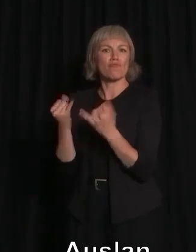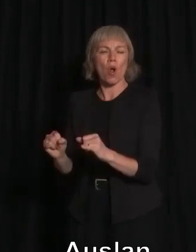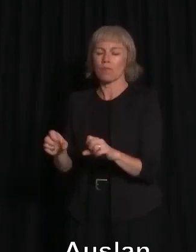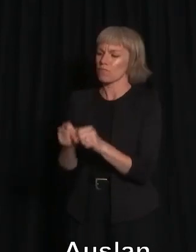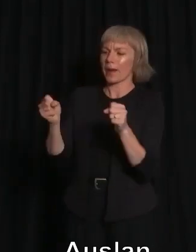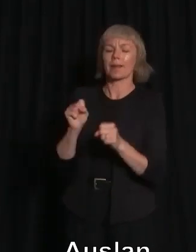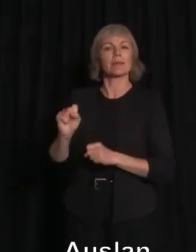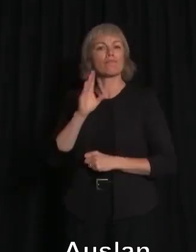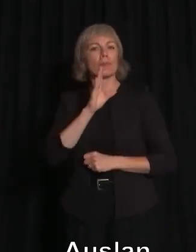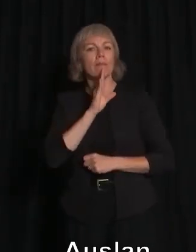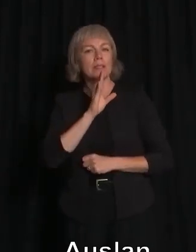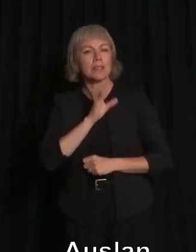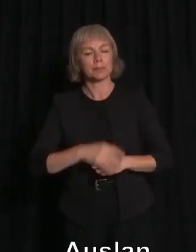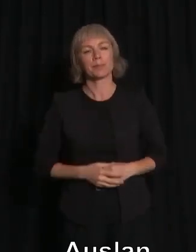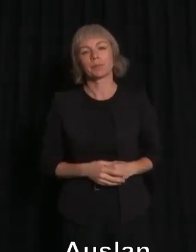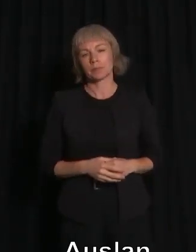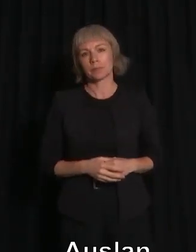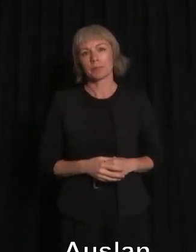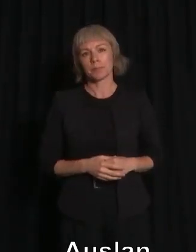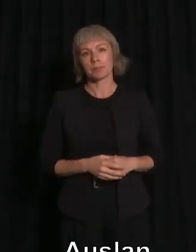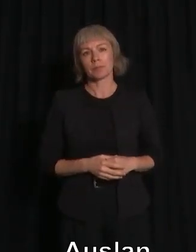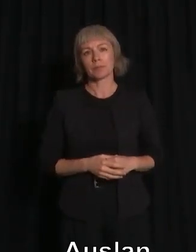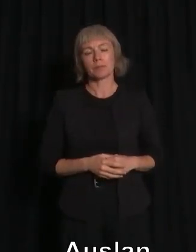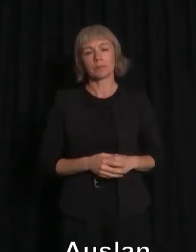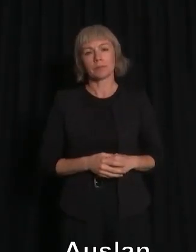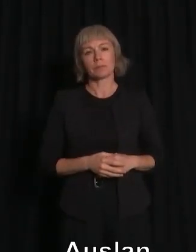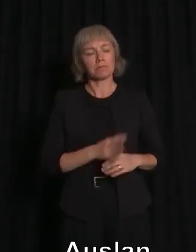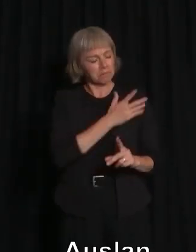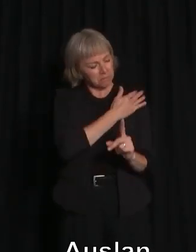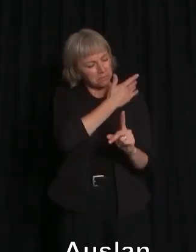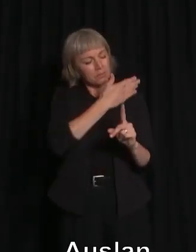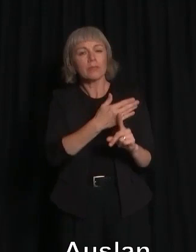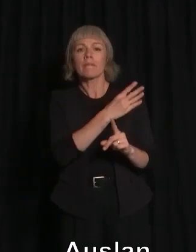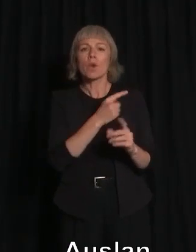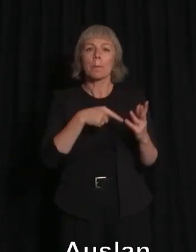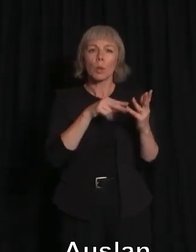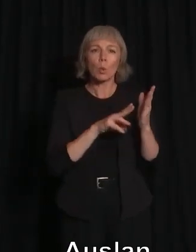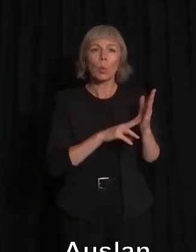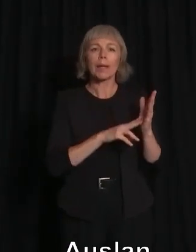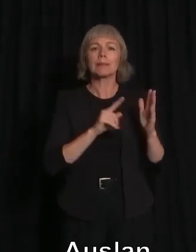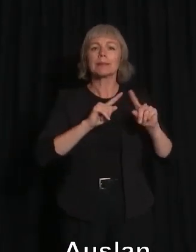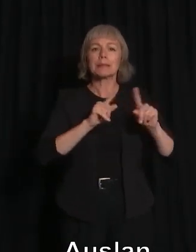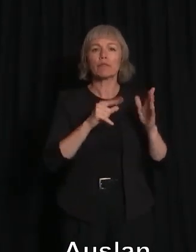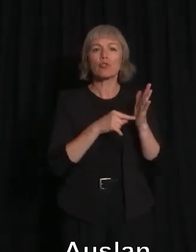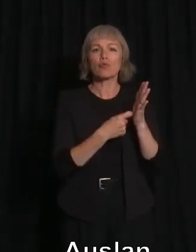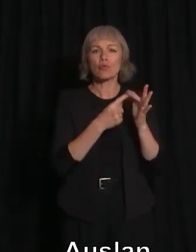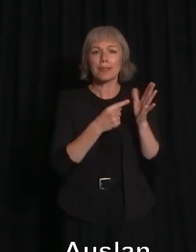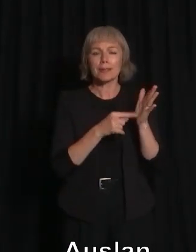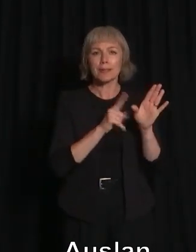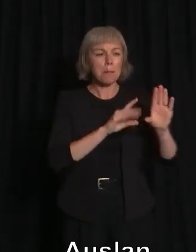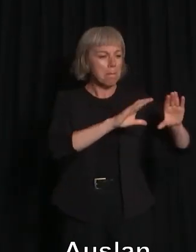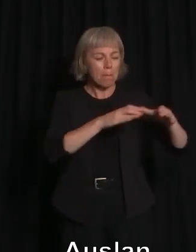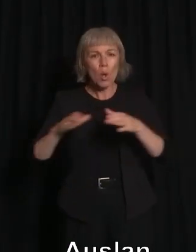a robust body of jurisprudence and doctrine from the United Nations treaty bodies and the special